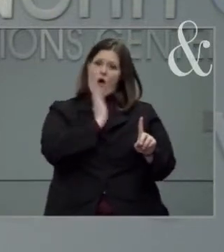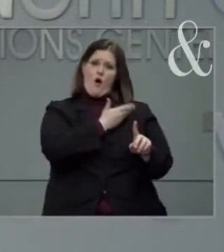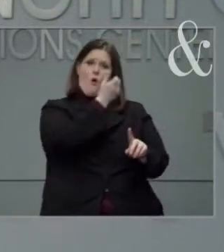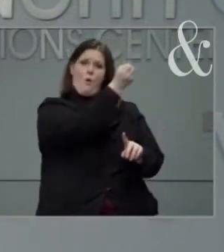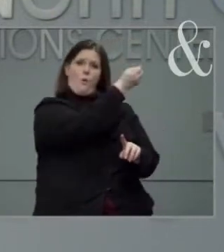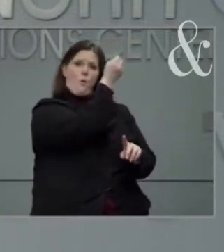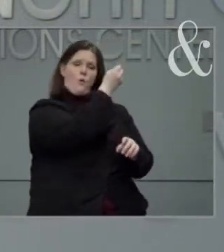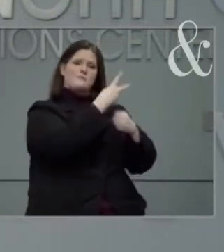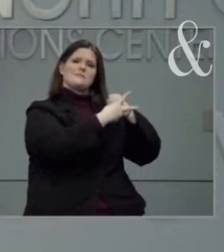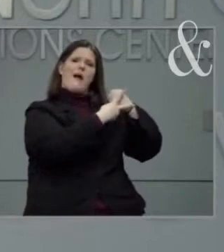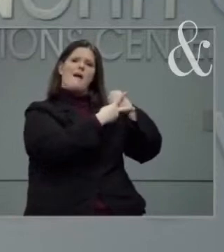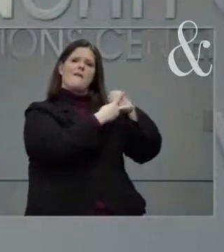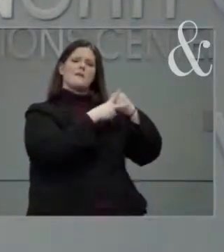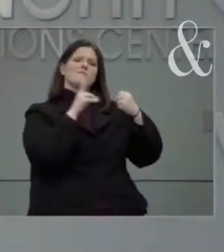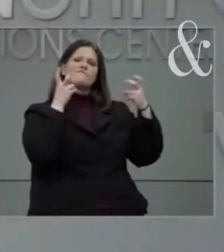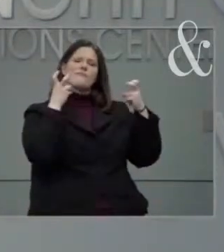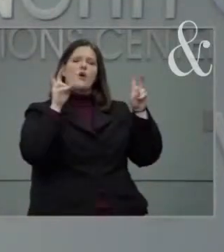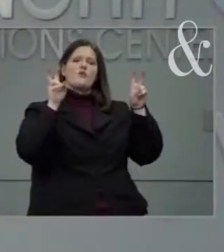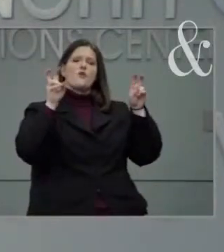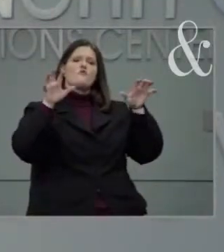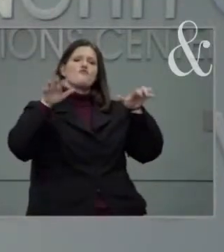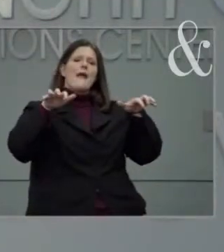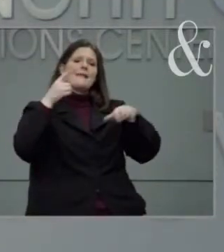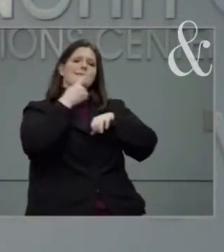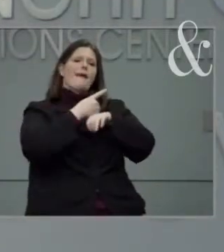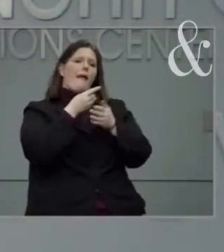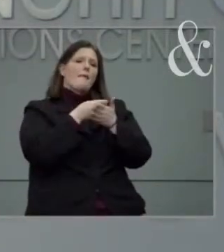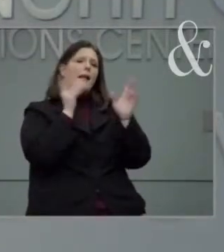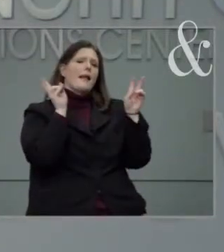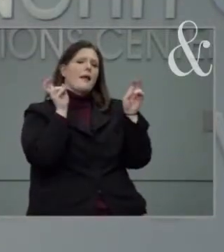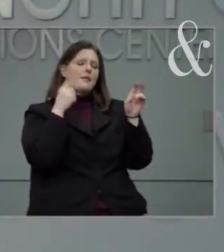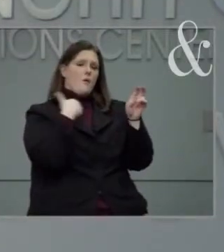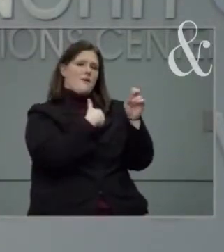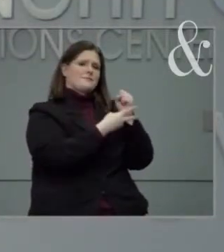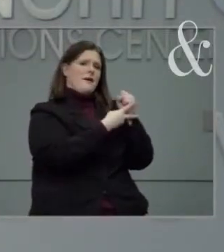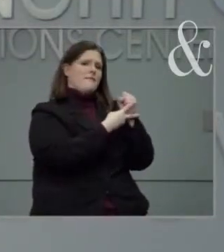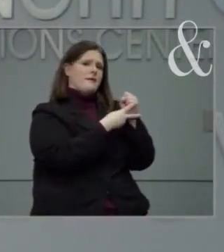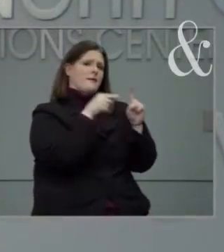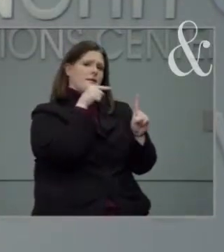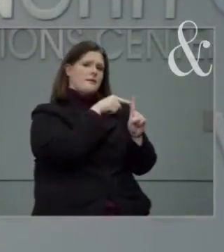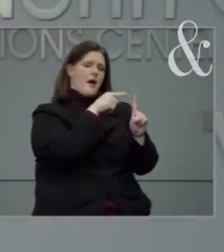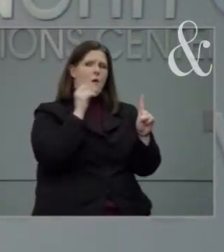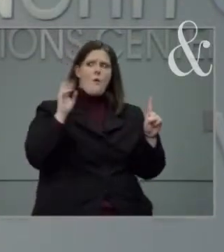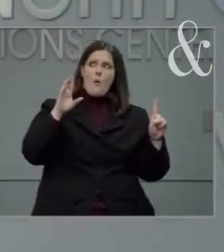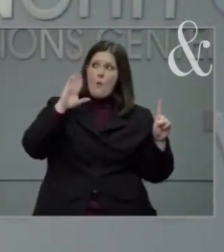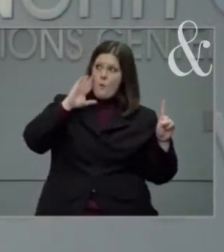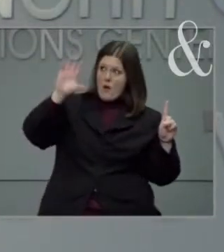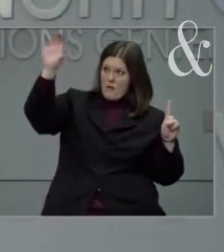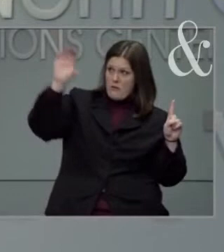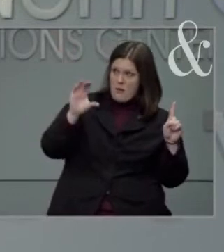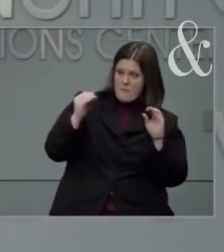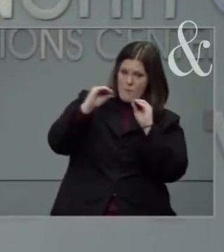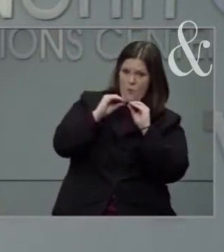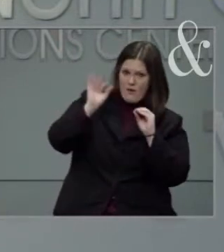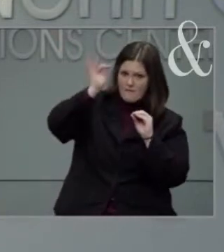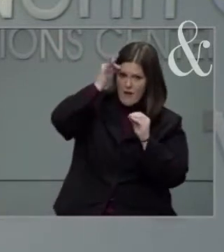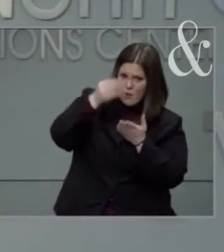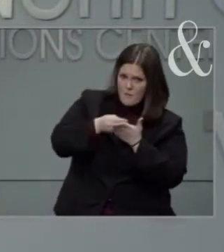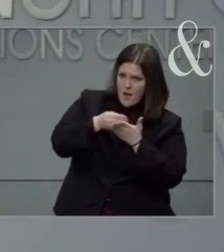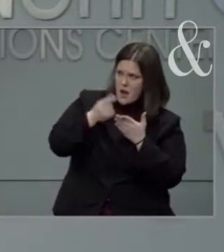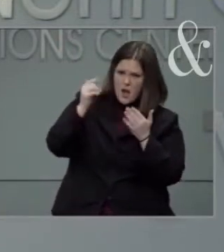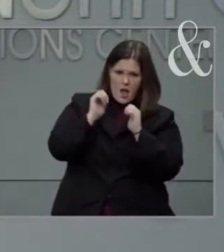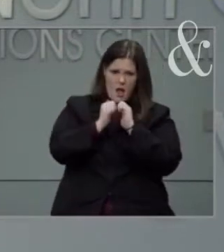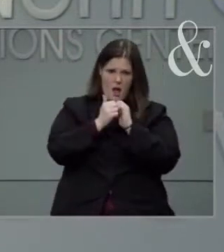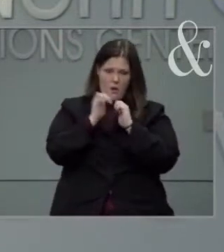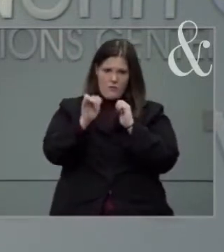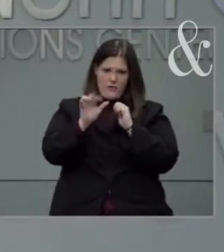why are state funds needed if there's federal money and then also probably more federal money coming down? Thank you for